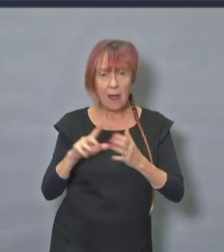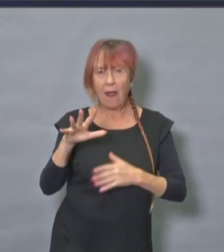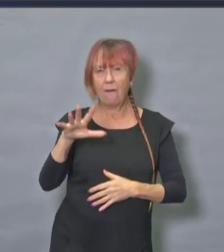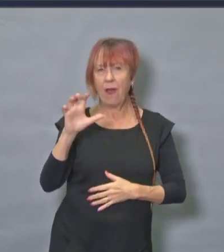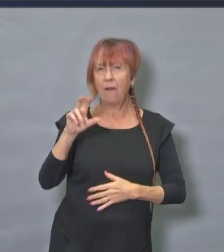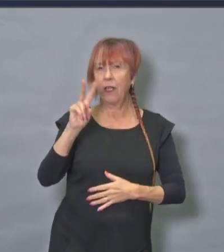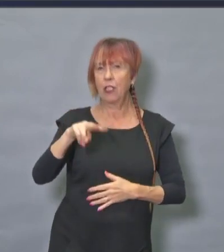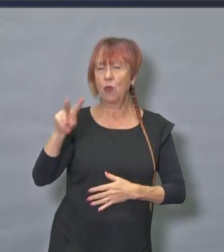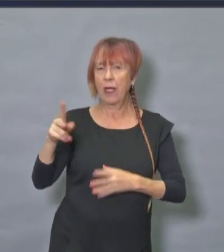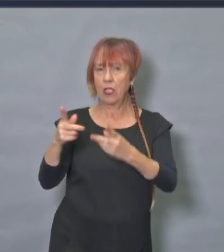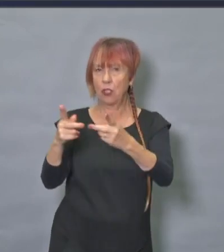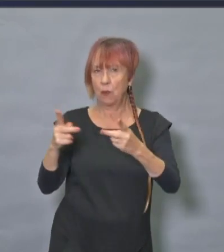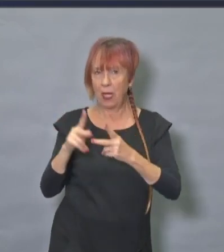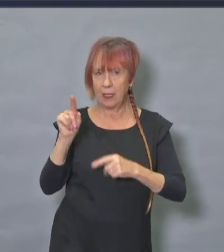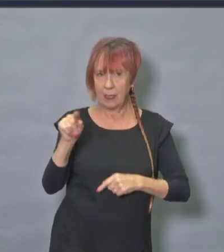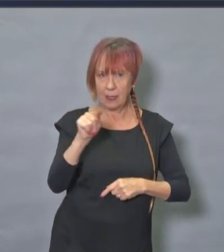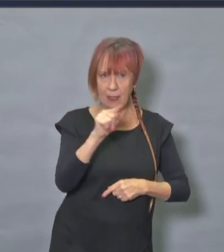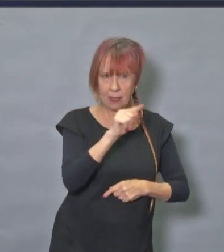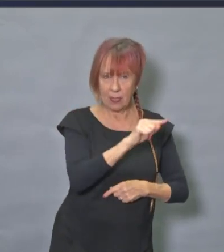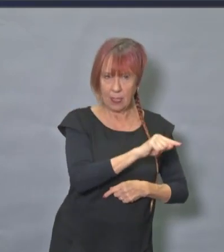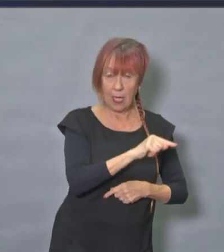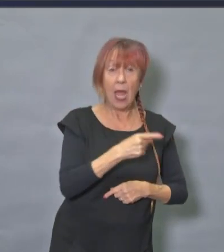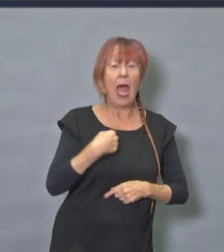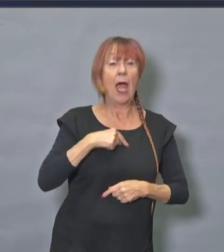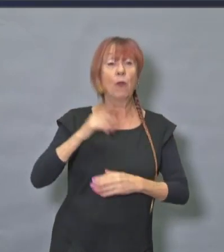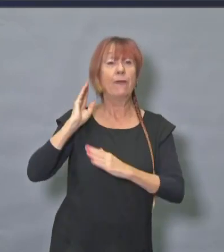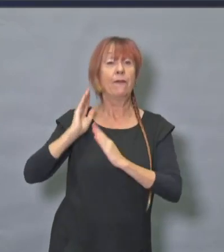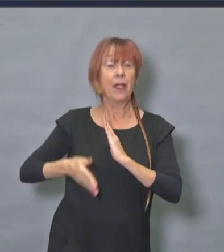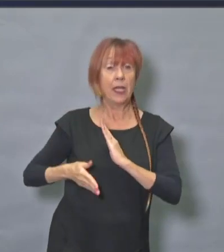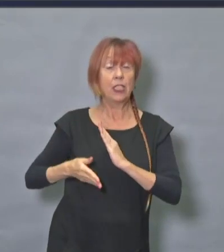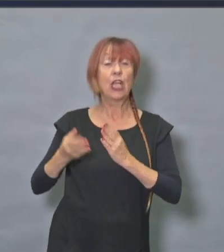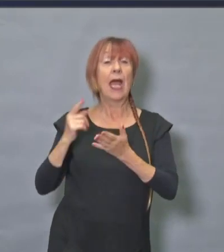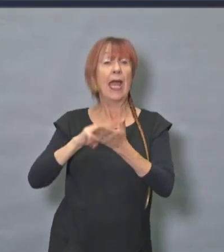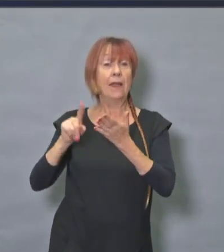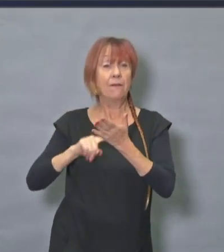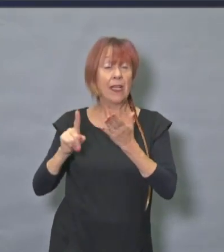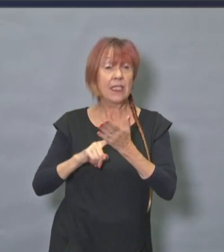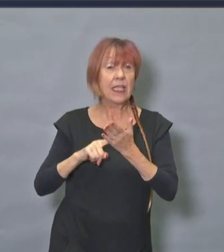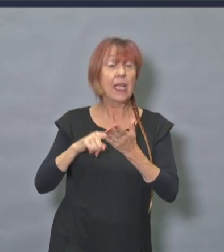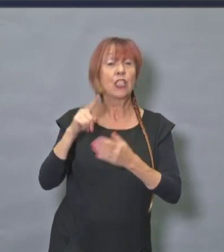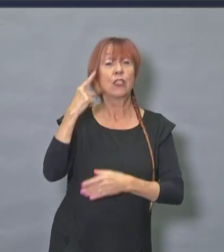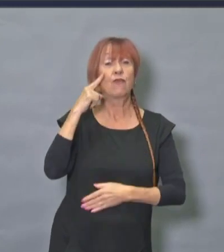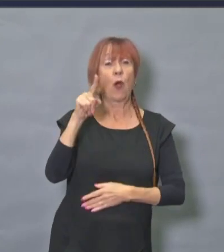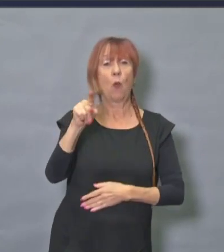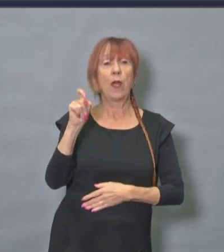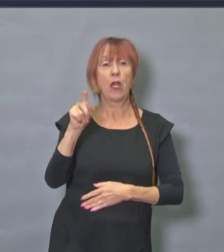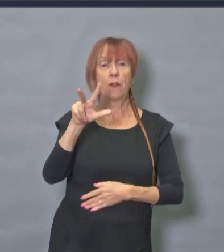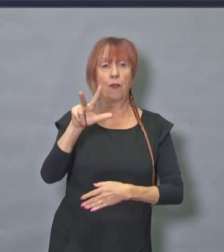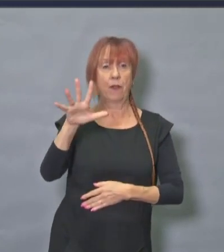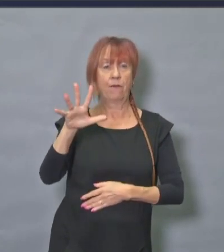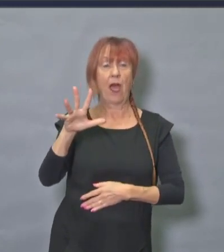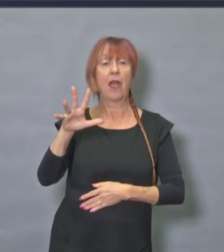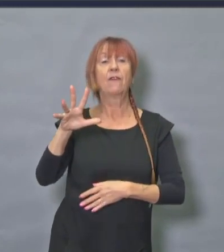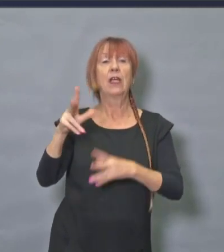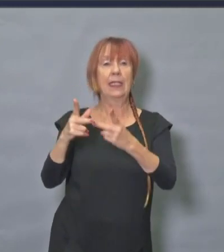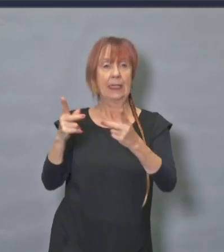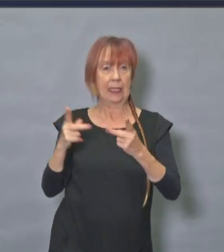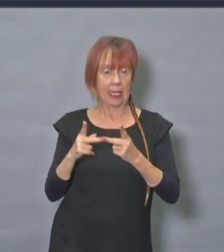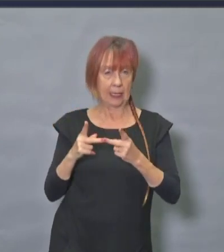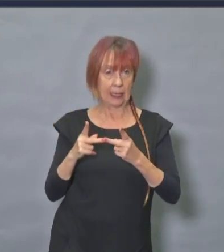522 sites, and we've closed investigations at 135 sites. The closed